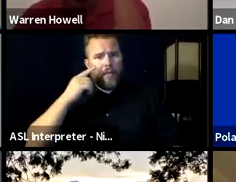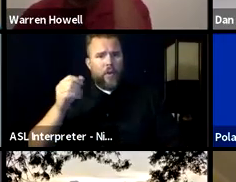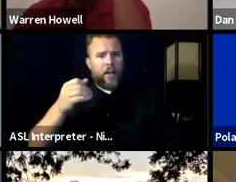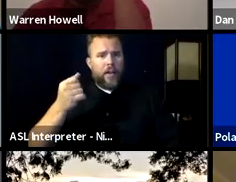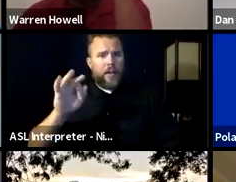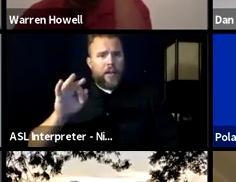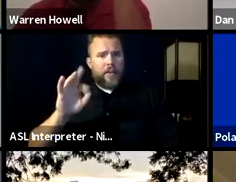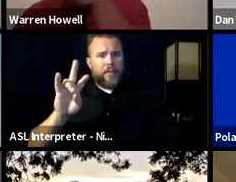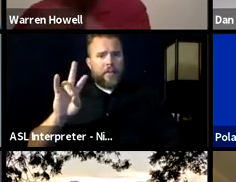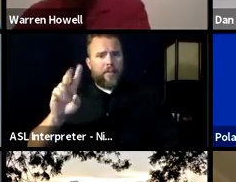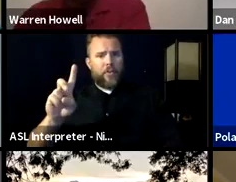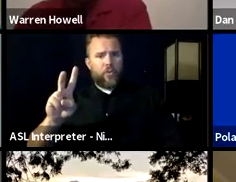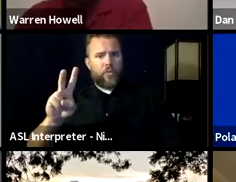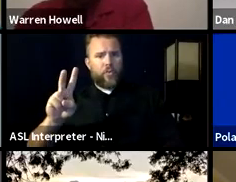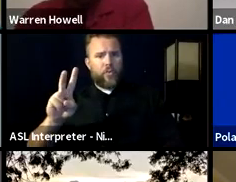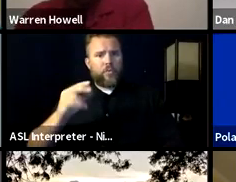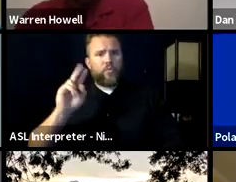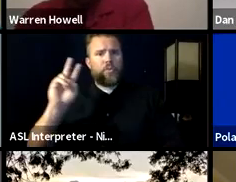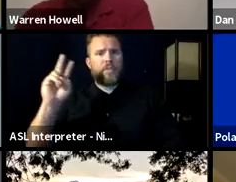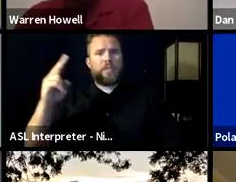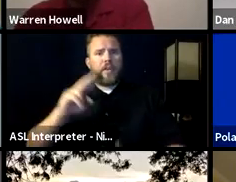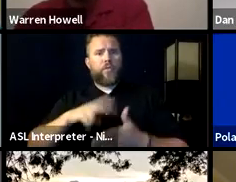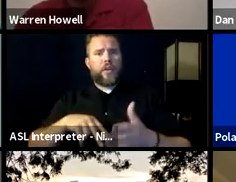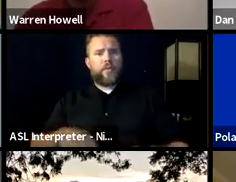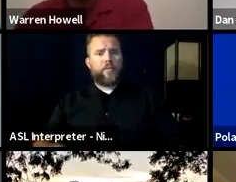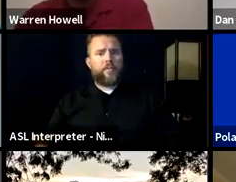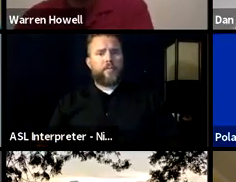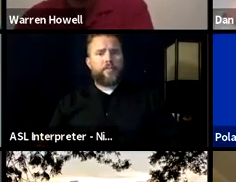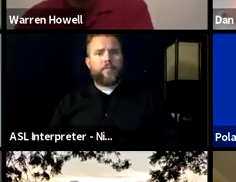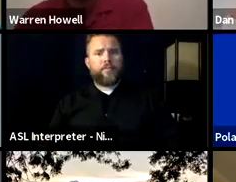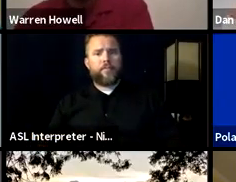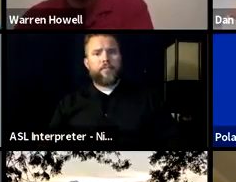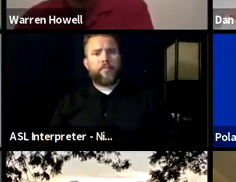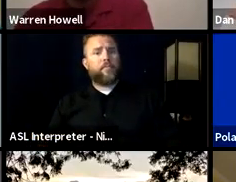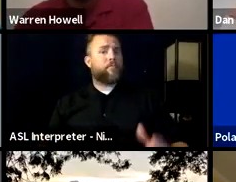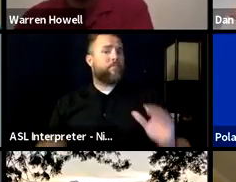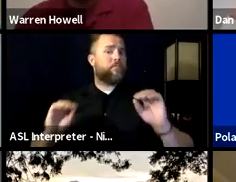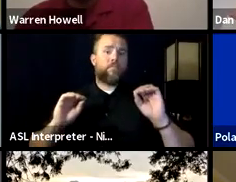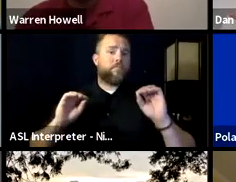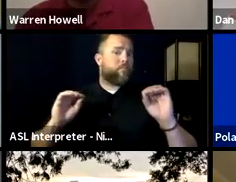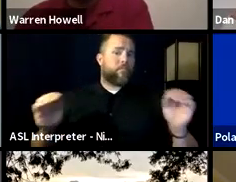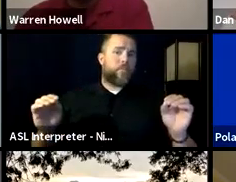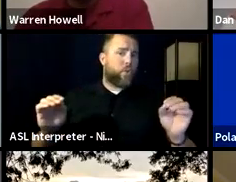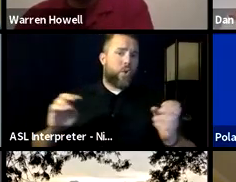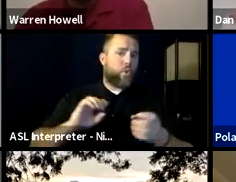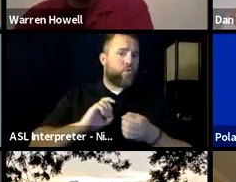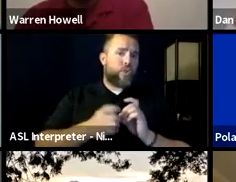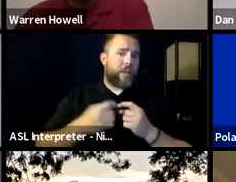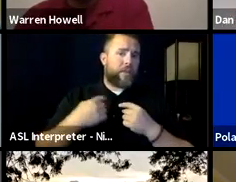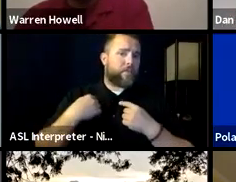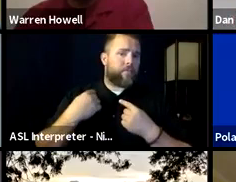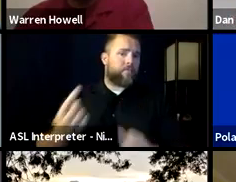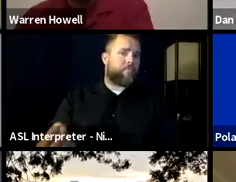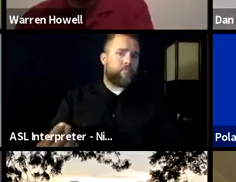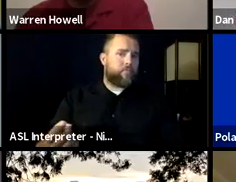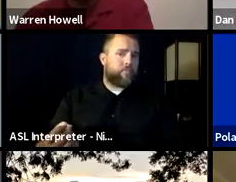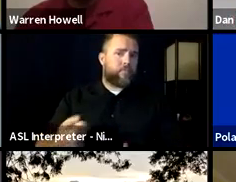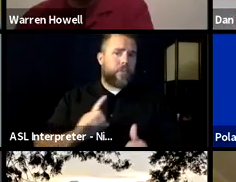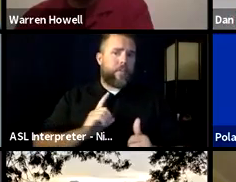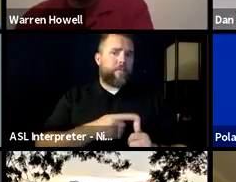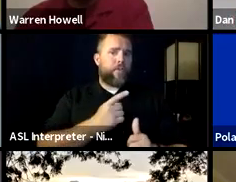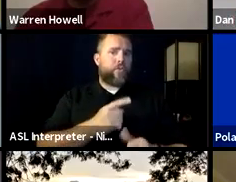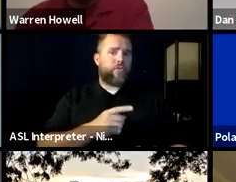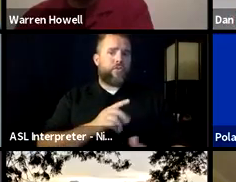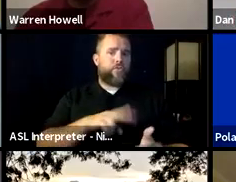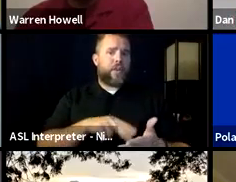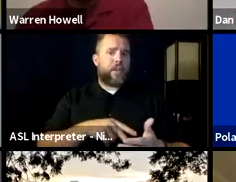second read. No changes have been made since the first reading, and it is before you